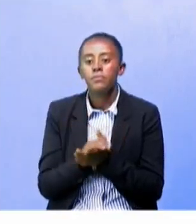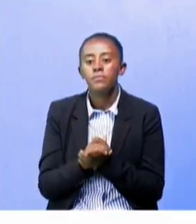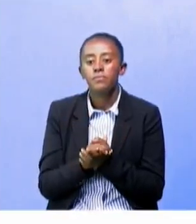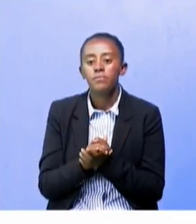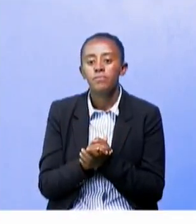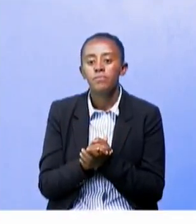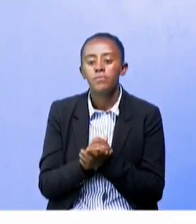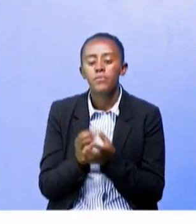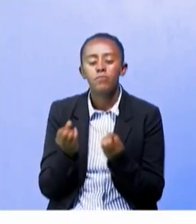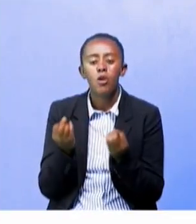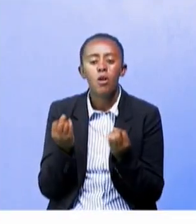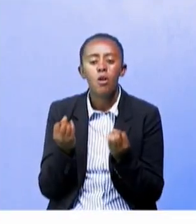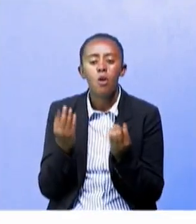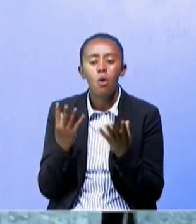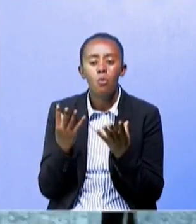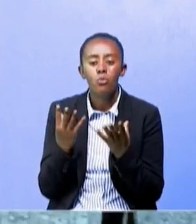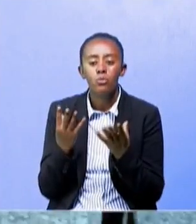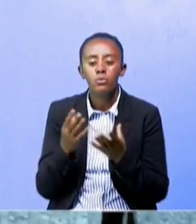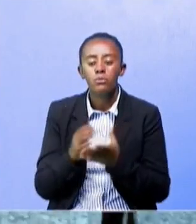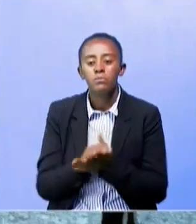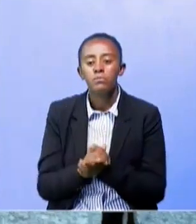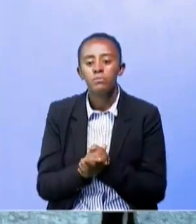a lot.